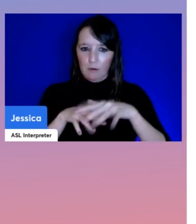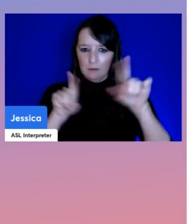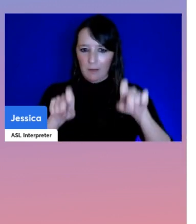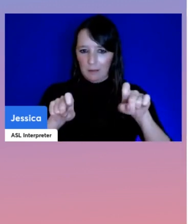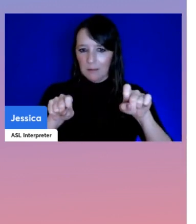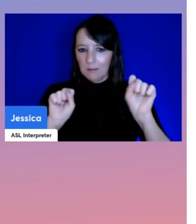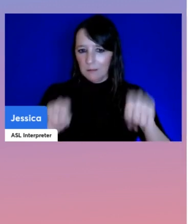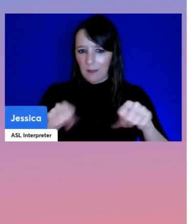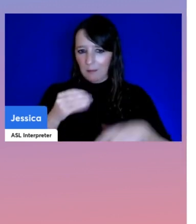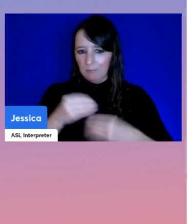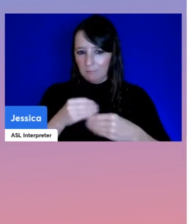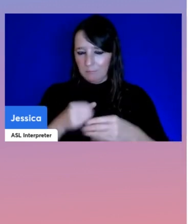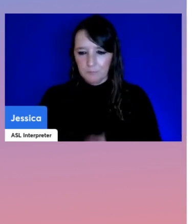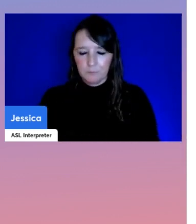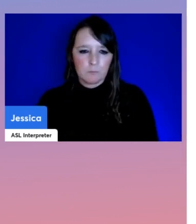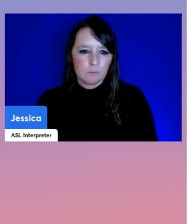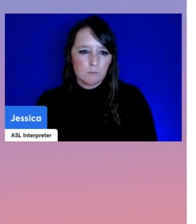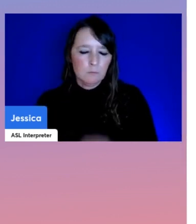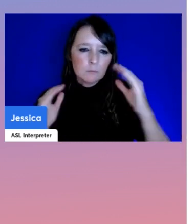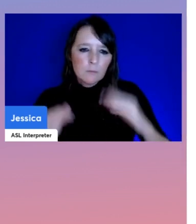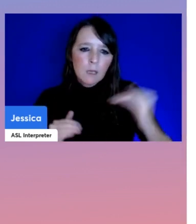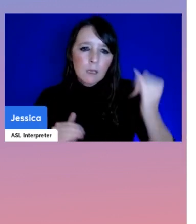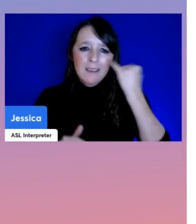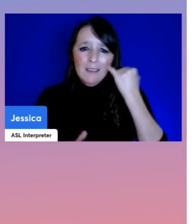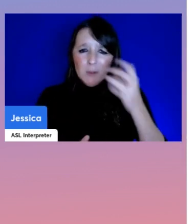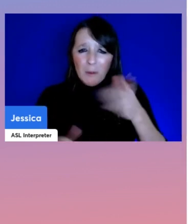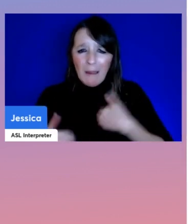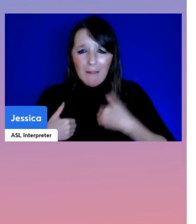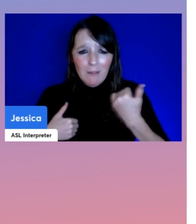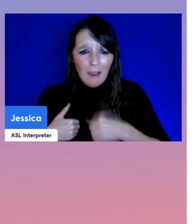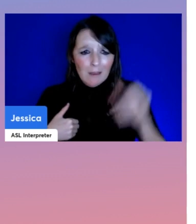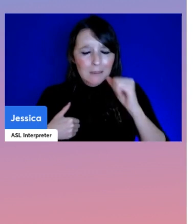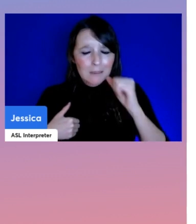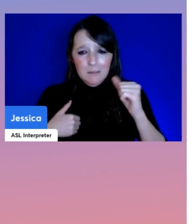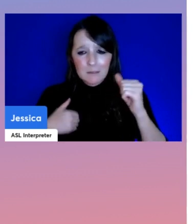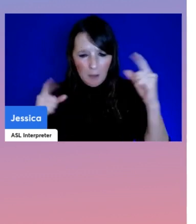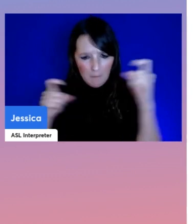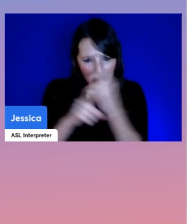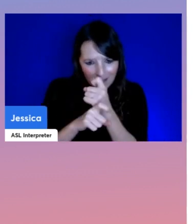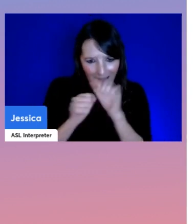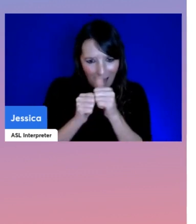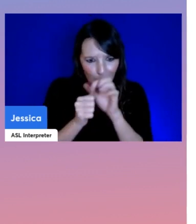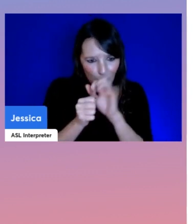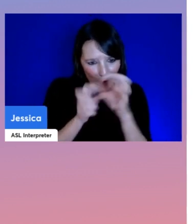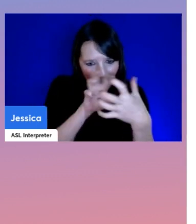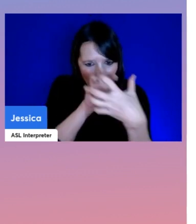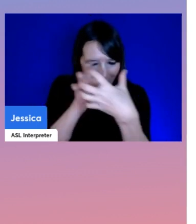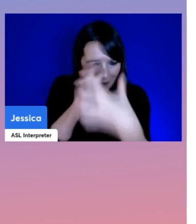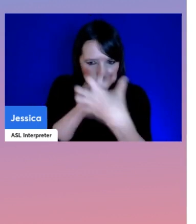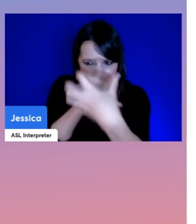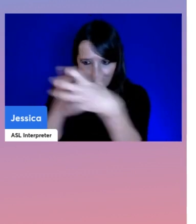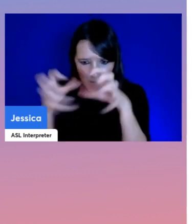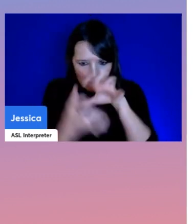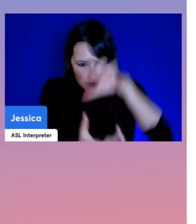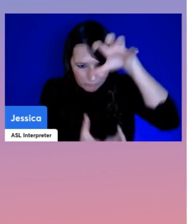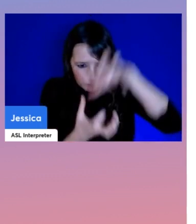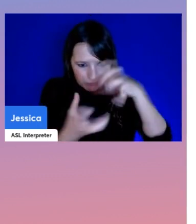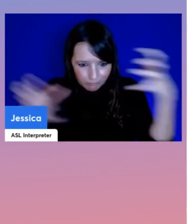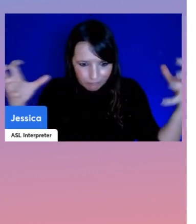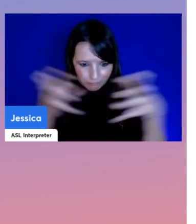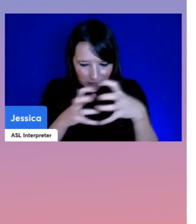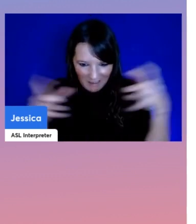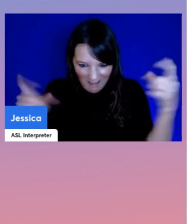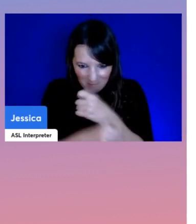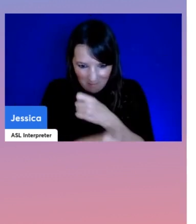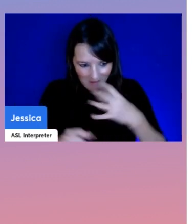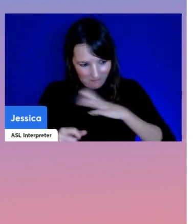Next, if you have any complex idea of how your modules should fit together that you want to support, you should add end-to-end tests just to